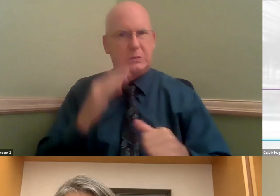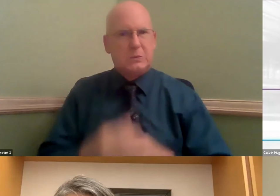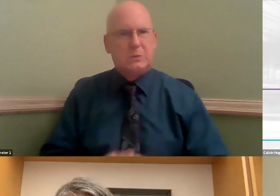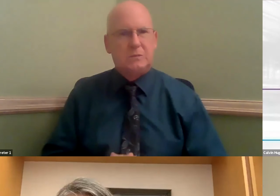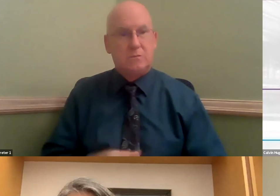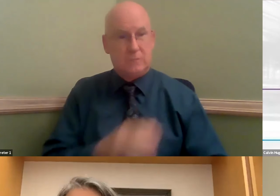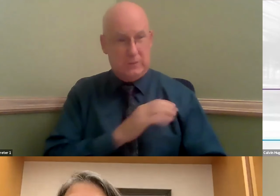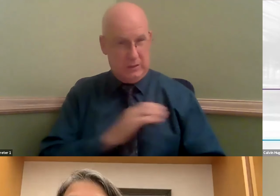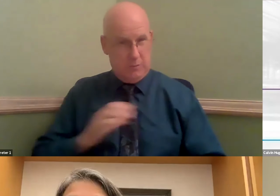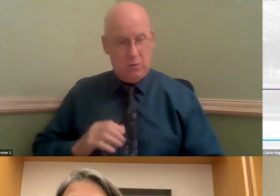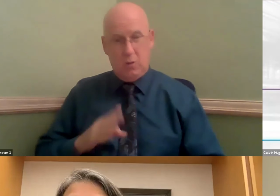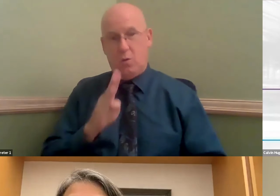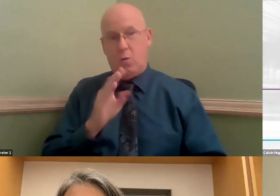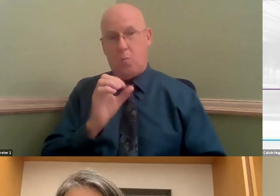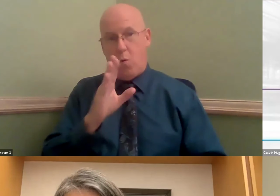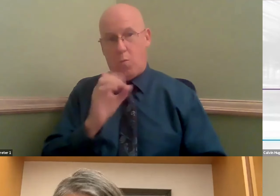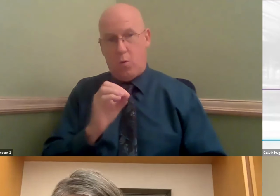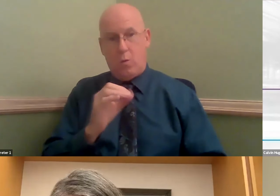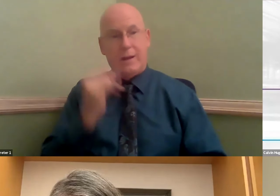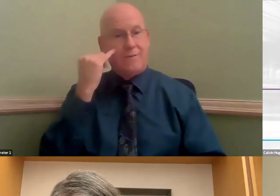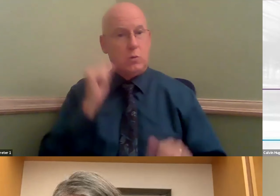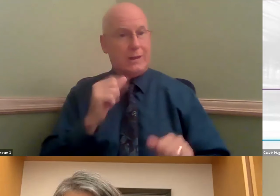Commissioner Bovo, if you can hear me,